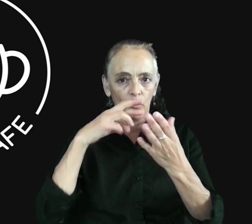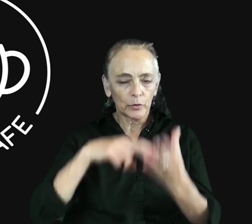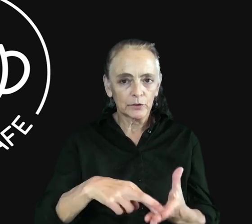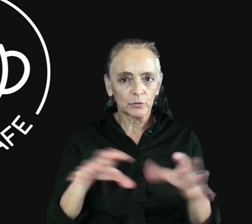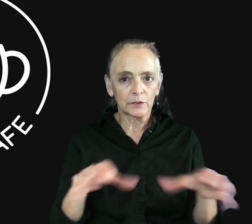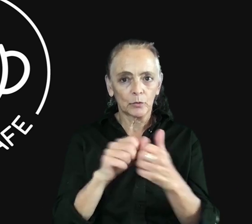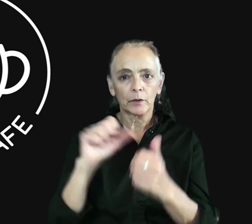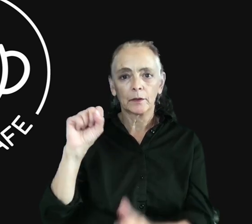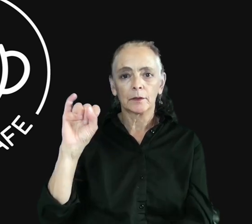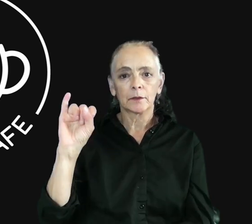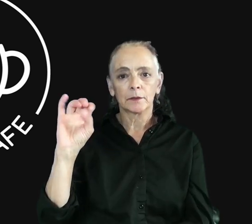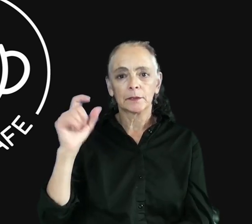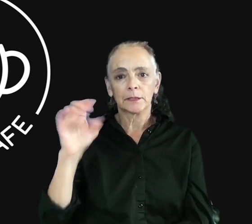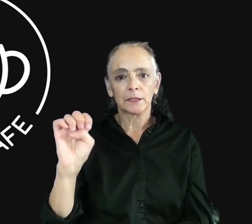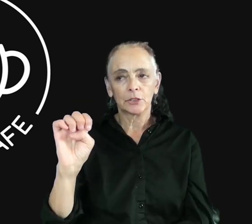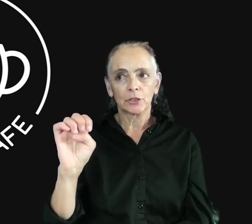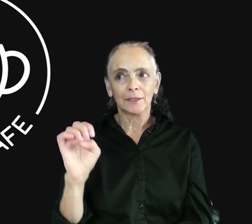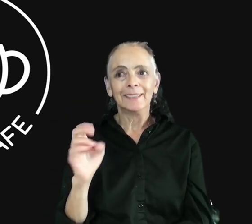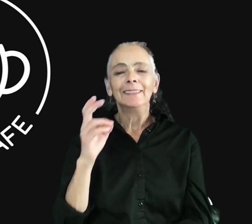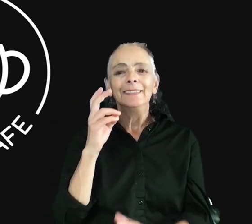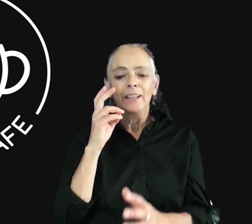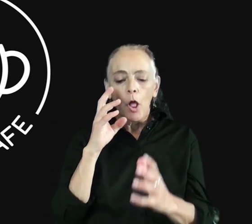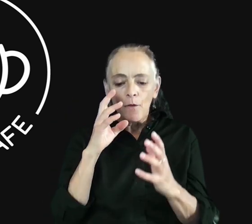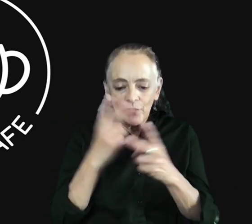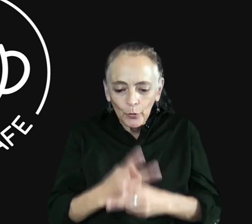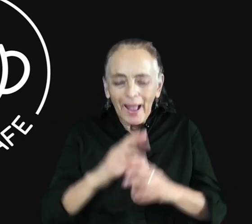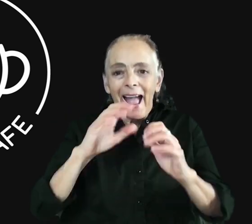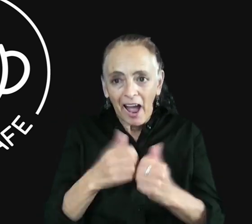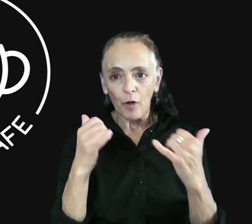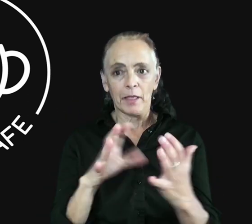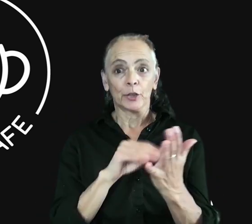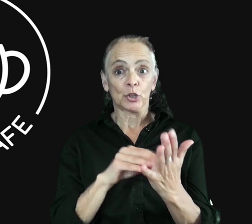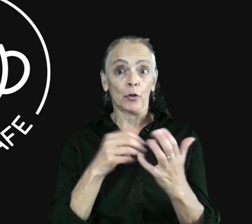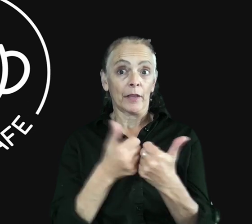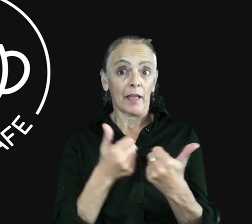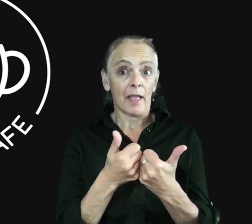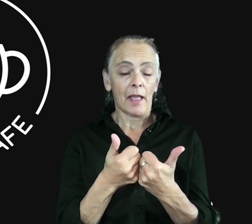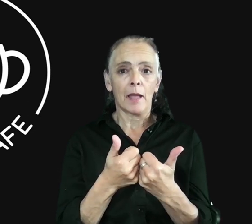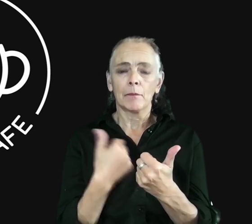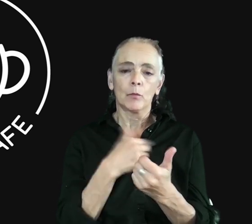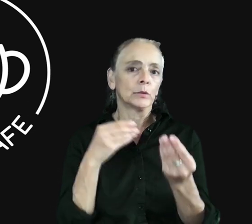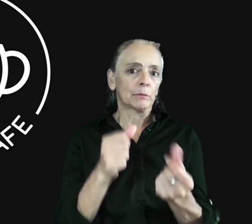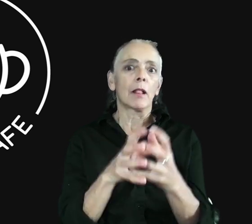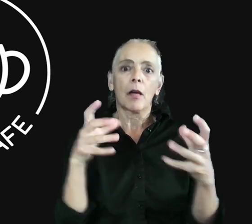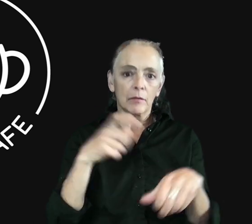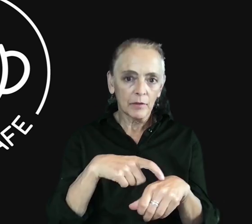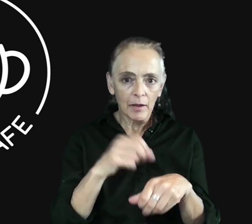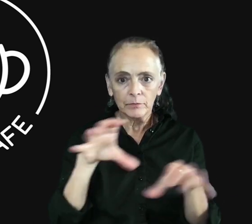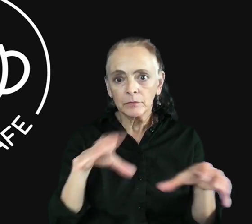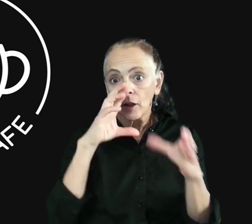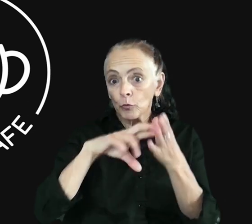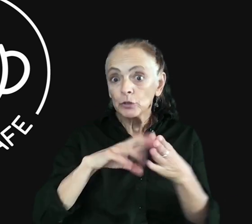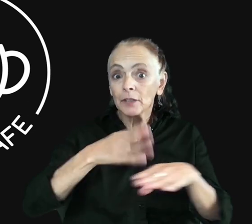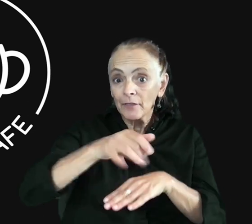how players learned the game and we spent a lot of time and we've done a lot of research building off